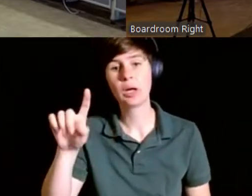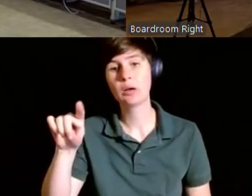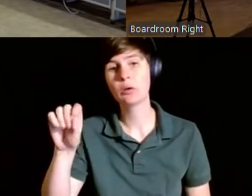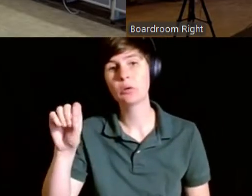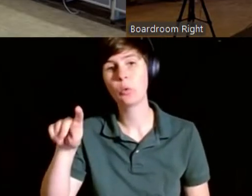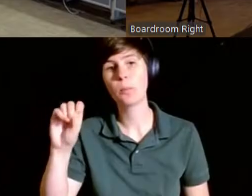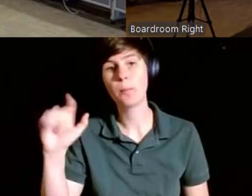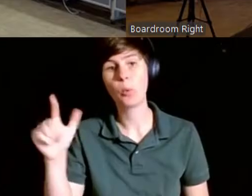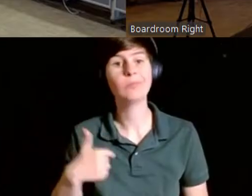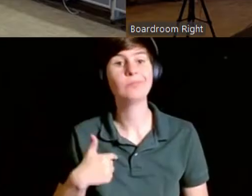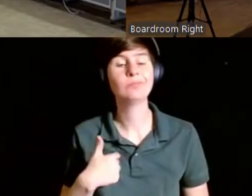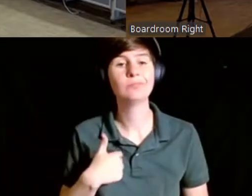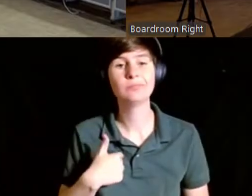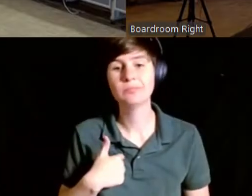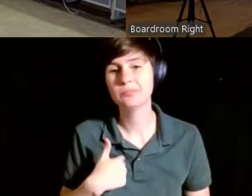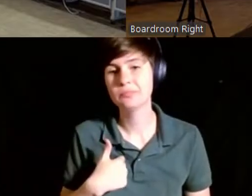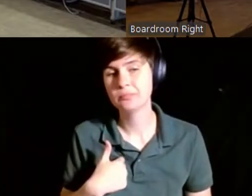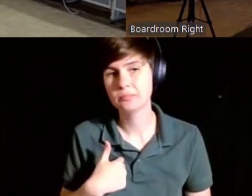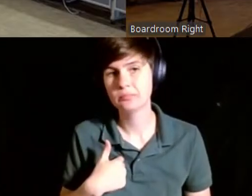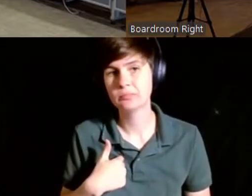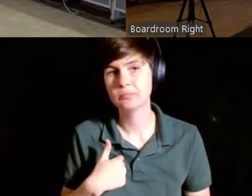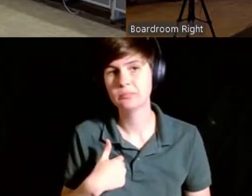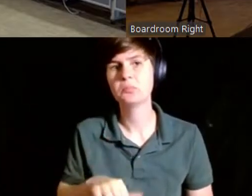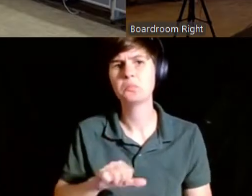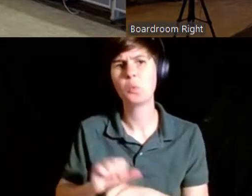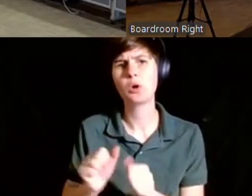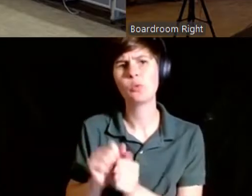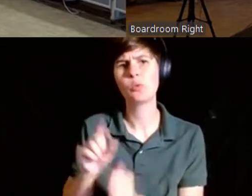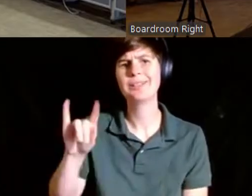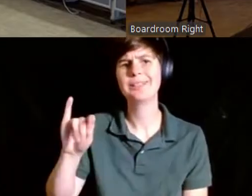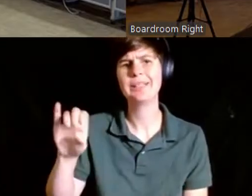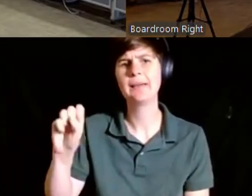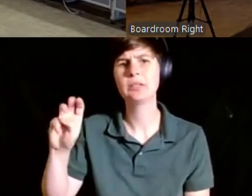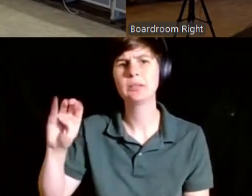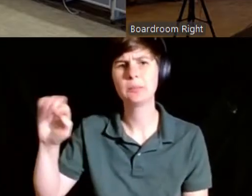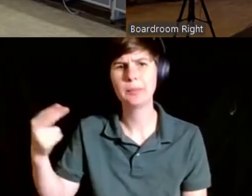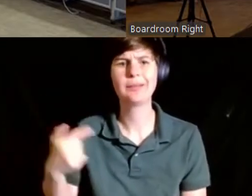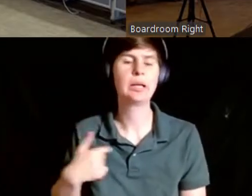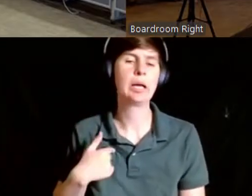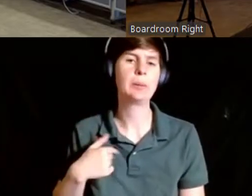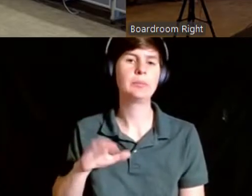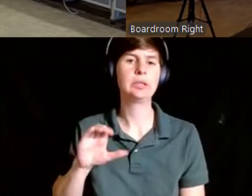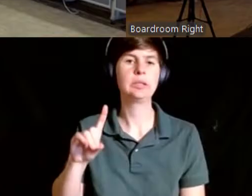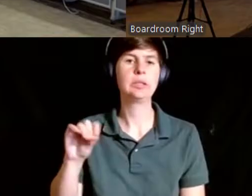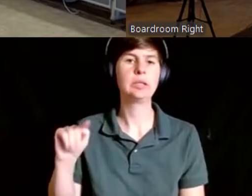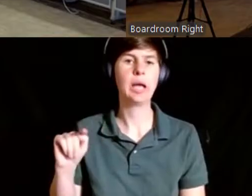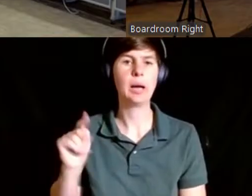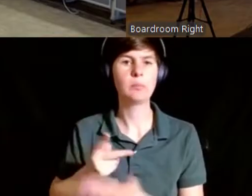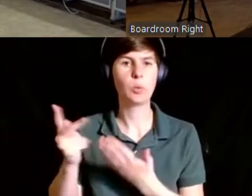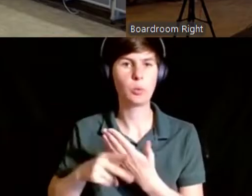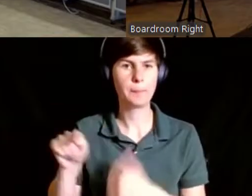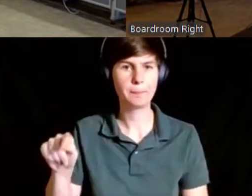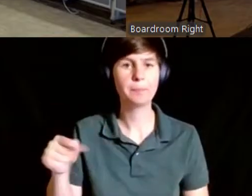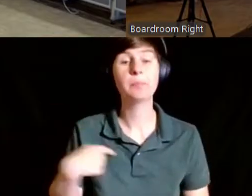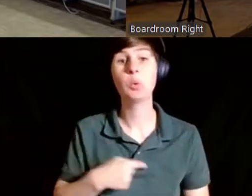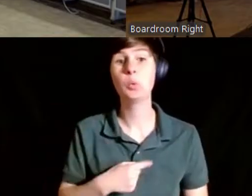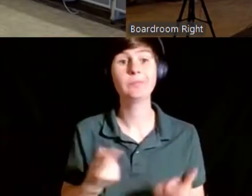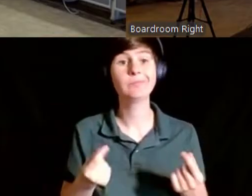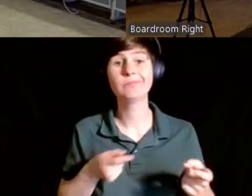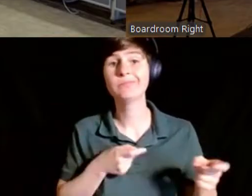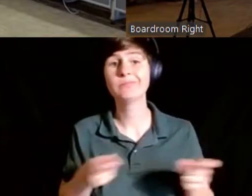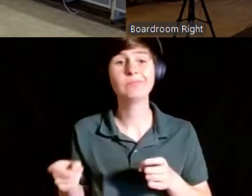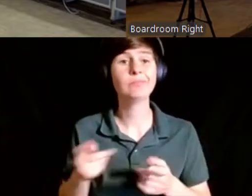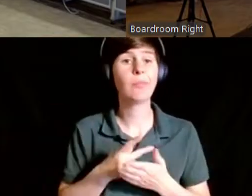work with Dave Smith. I'm in the CDOT Complete Streets program. So that means we manage a lot of the projects